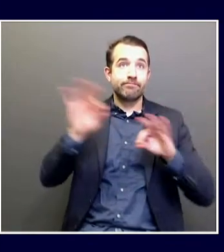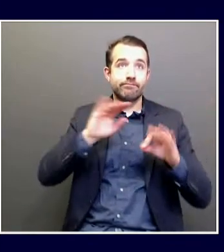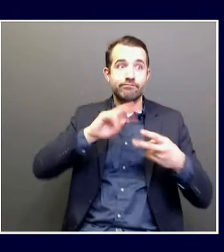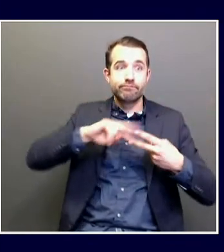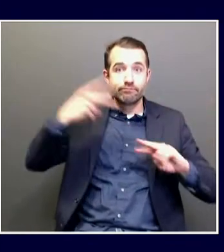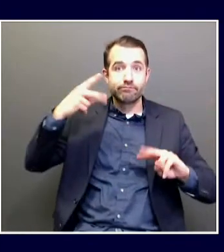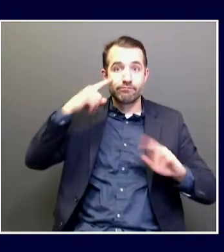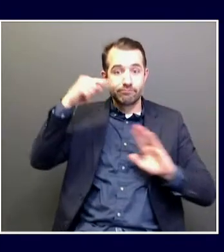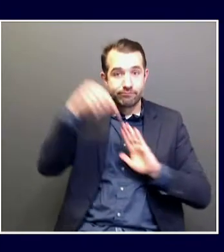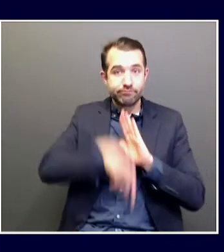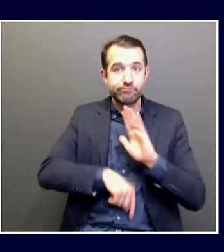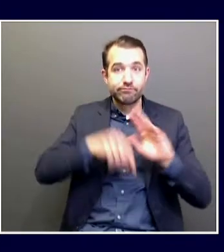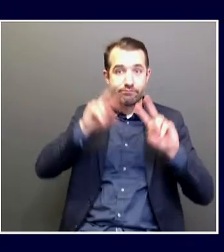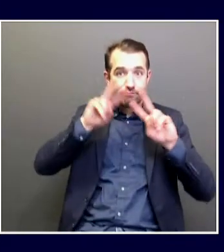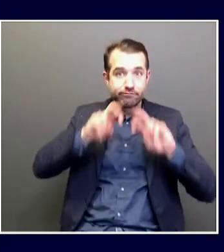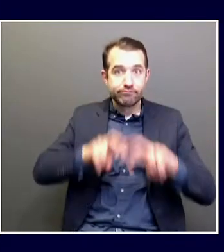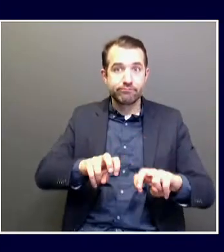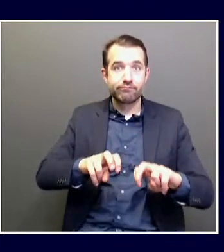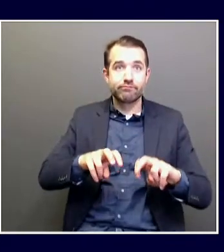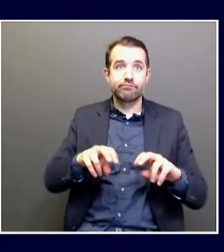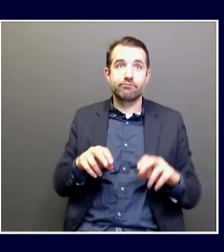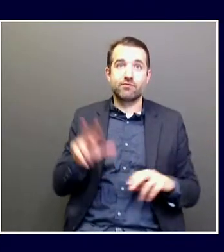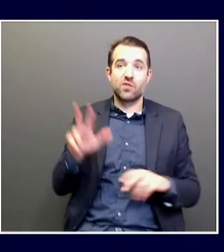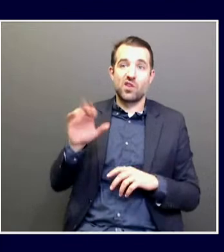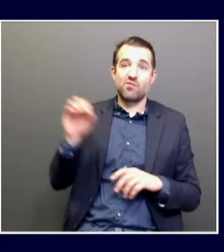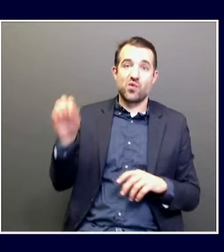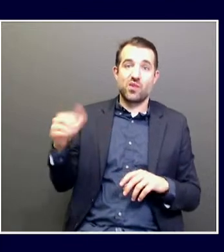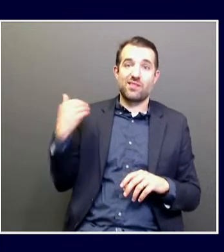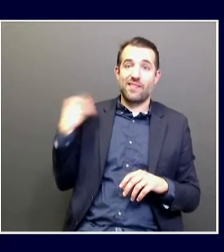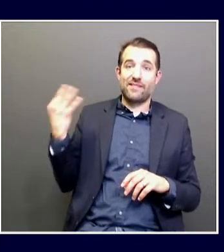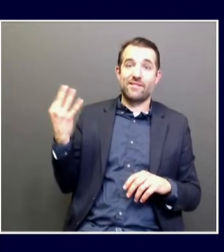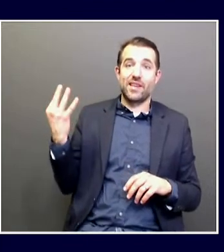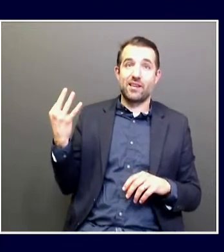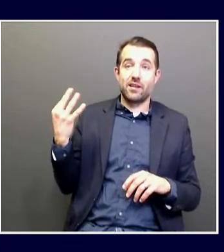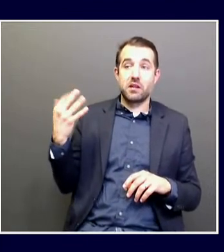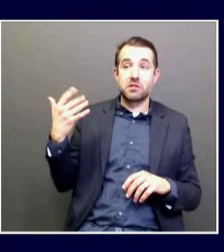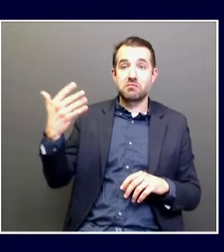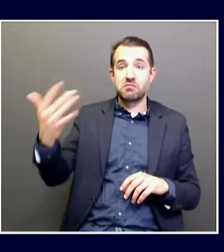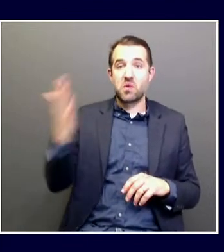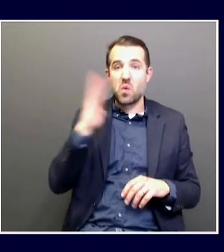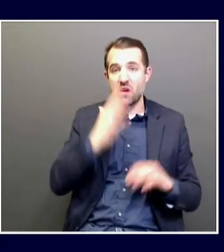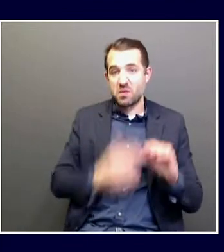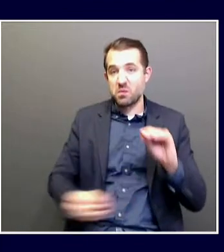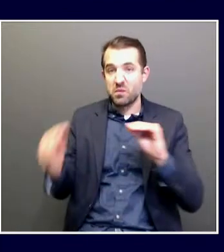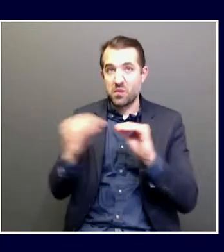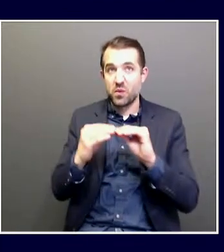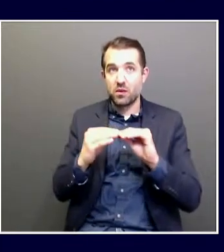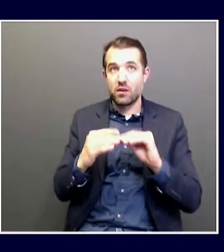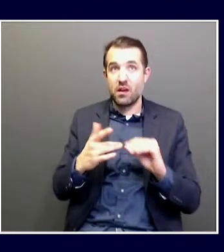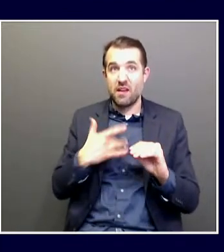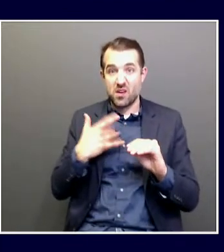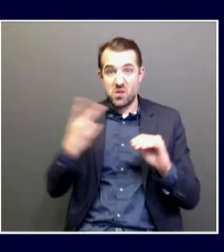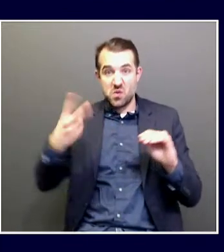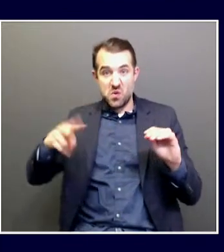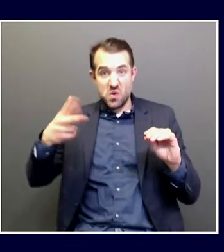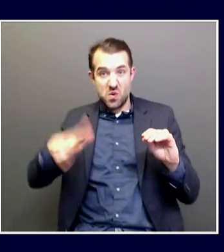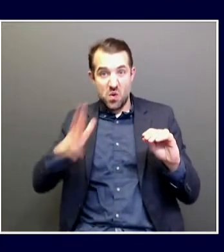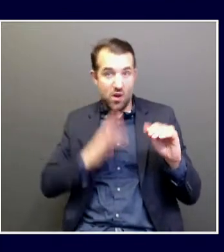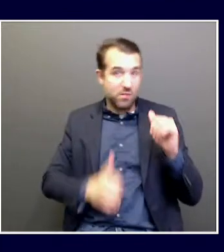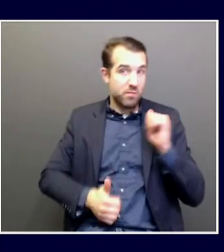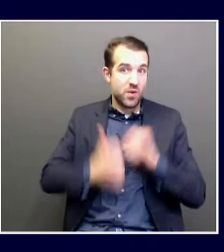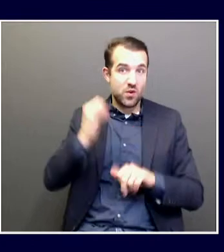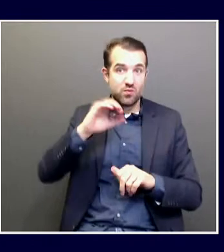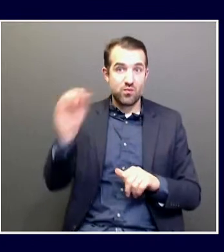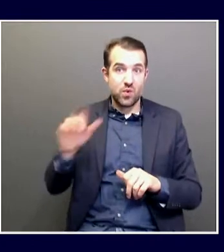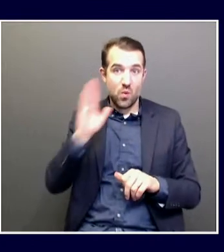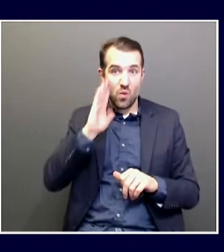back, not a look forward. And there's a widespread expectation that it's going to be the majority. You said within a few weeks, probably likely. It's